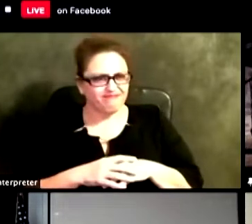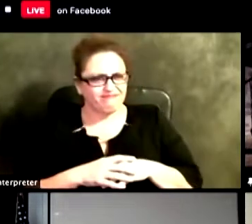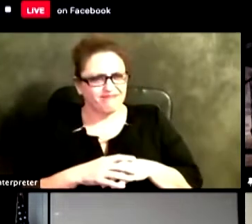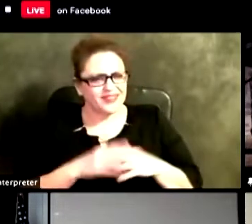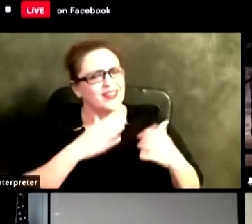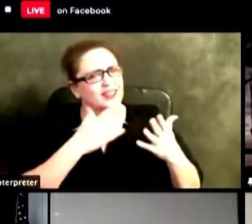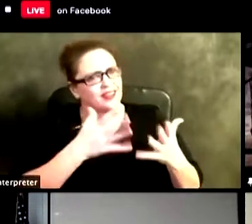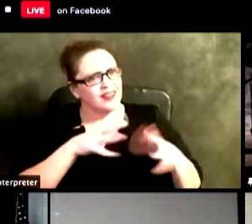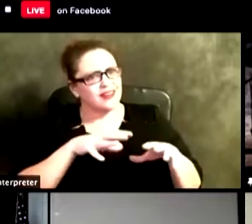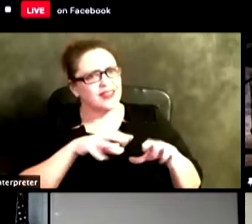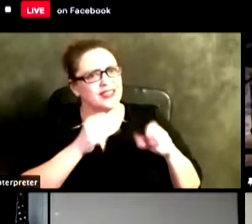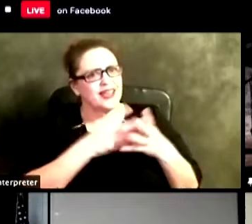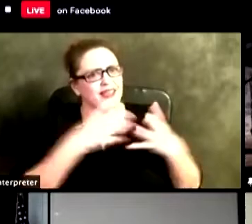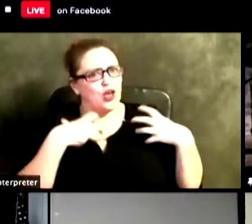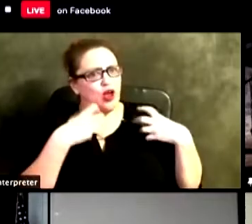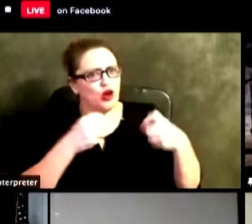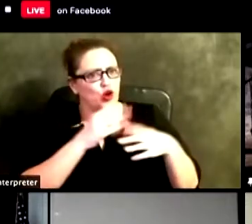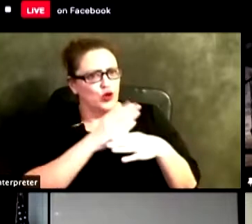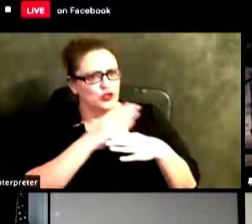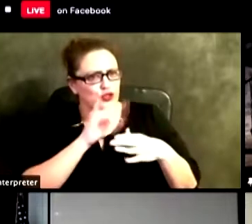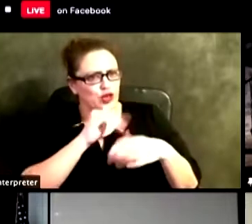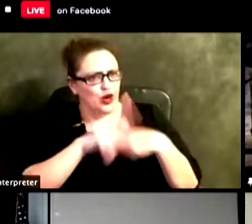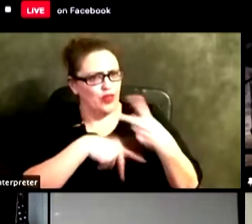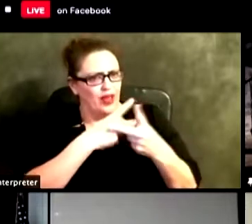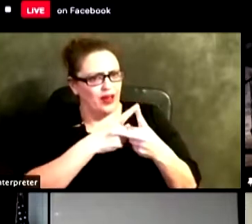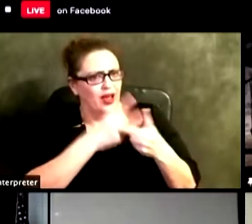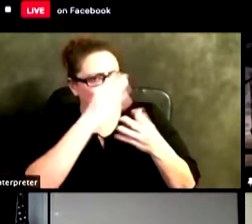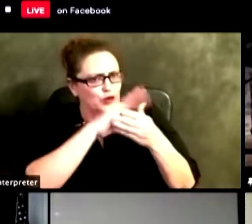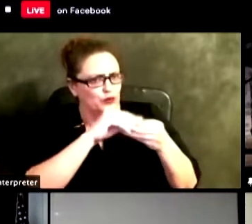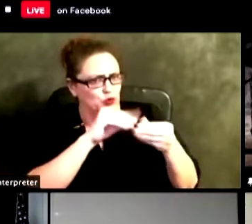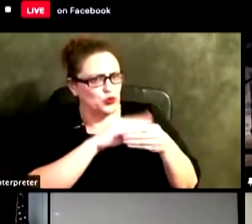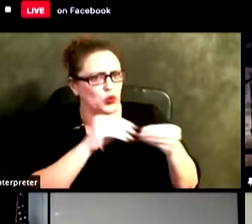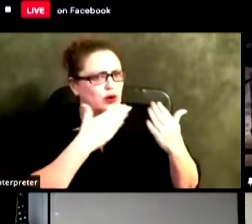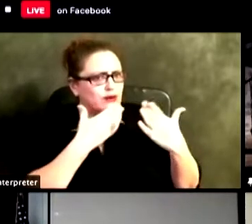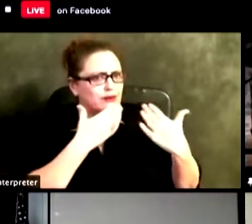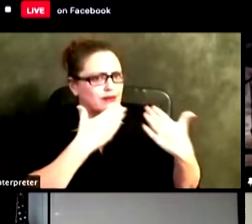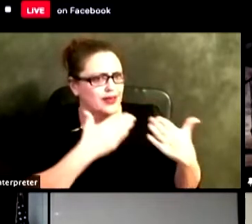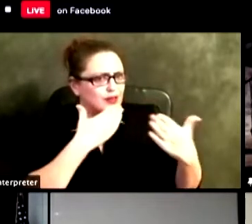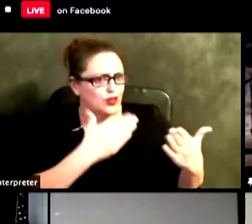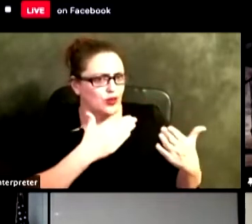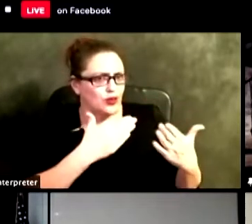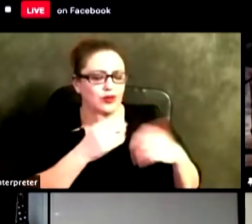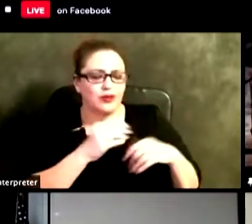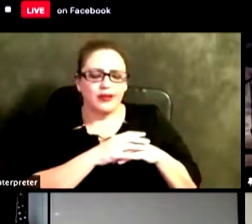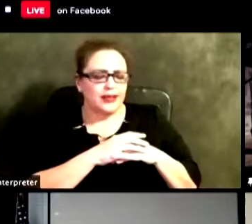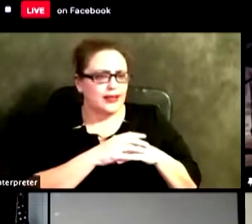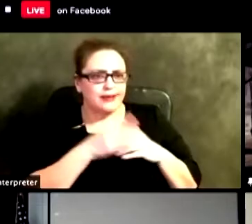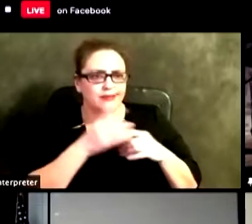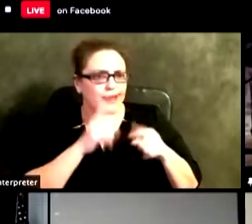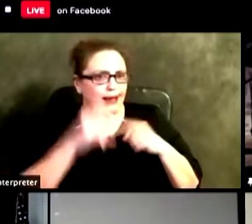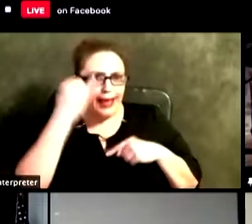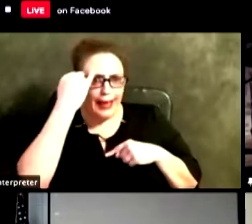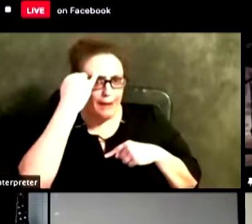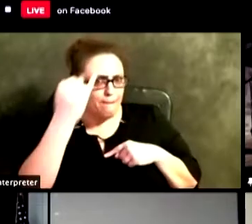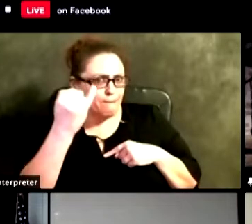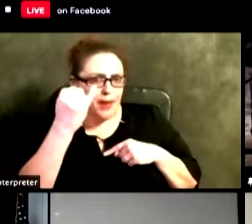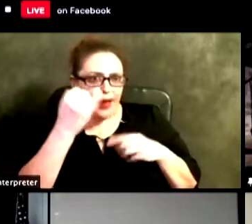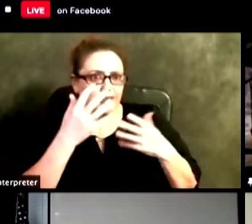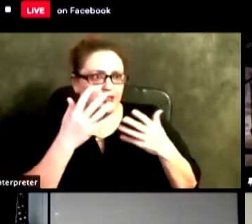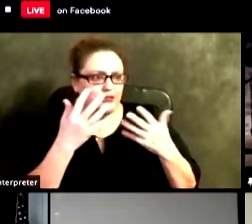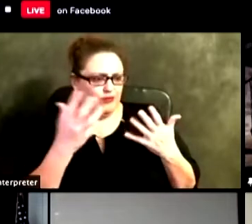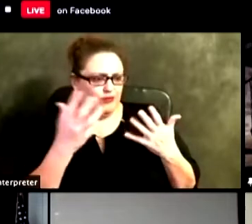story like that, ma'am, and I want to thank you very much for doing so. I cannot imagine actually what it might have been like for you to have